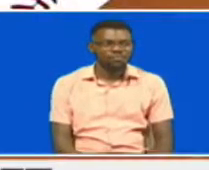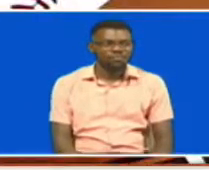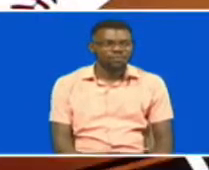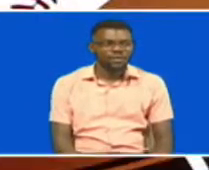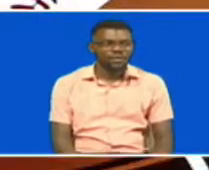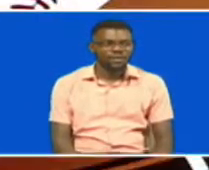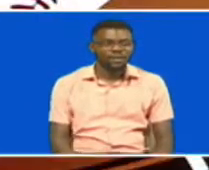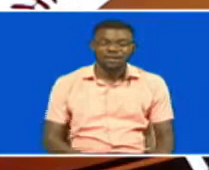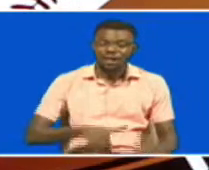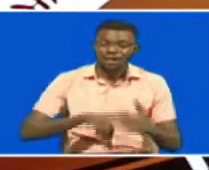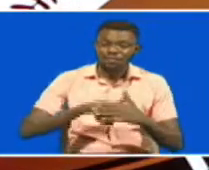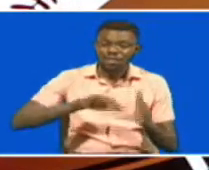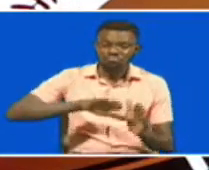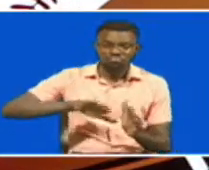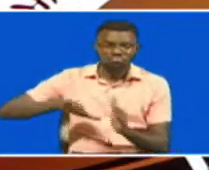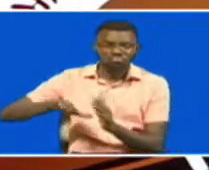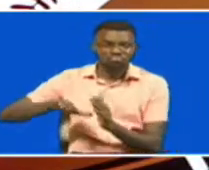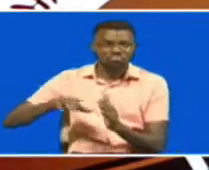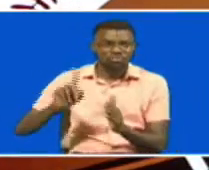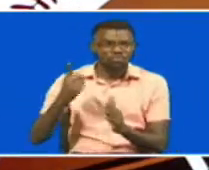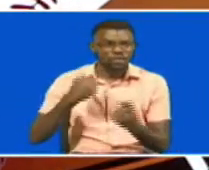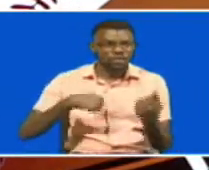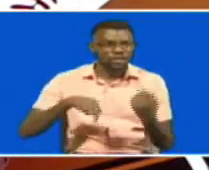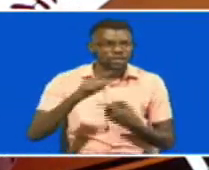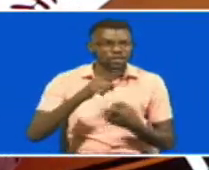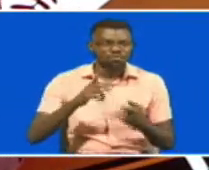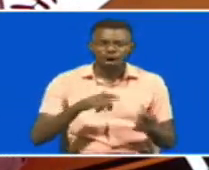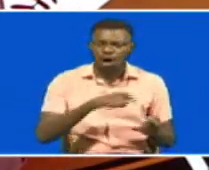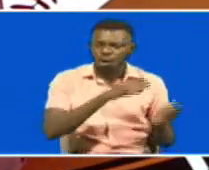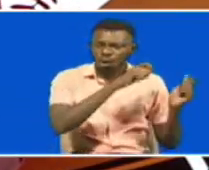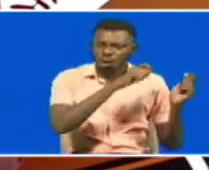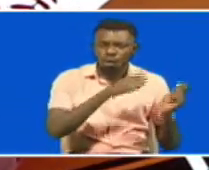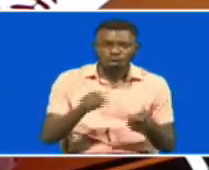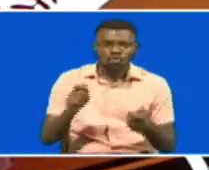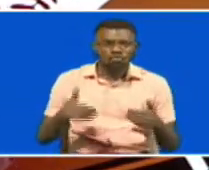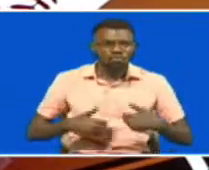Mbali na soka ni kwamba mkondo wa kwanza wa gofu ya chipukizi umekamilika ugani Windsor County Nairobi.